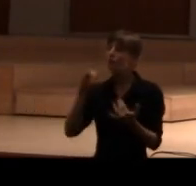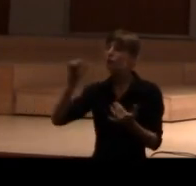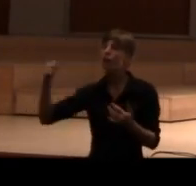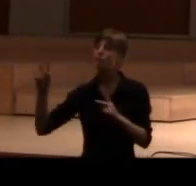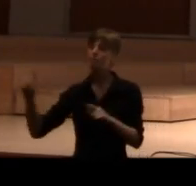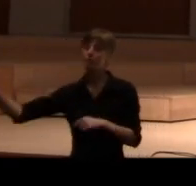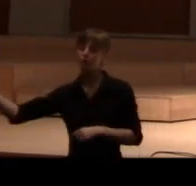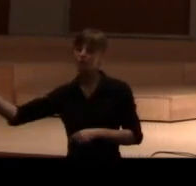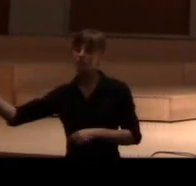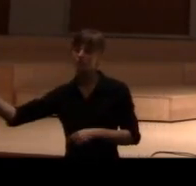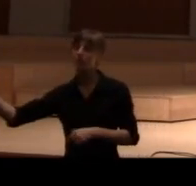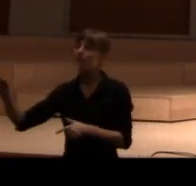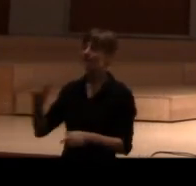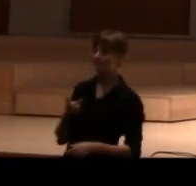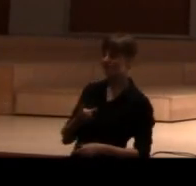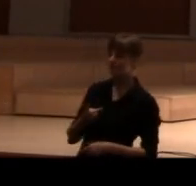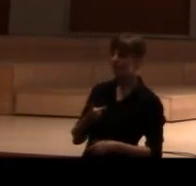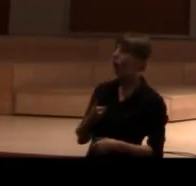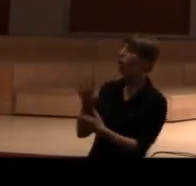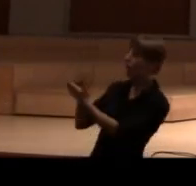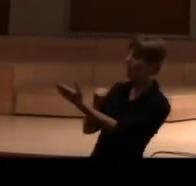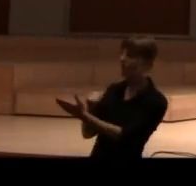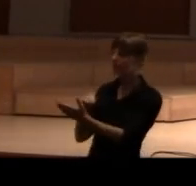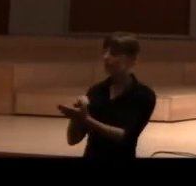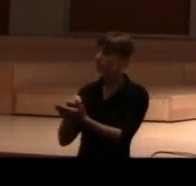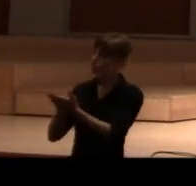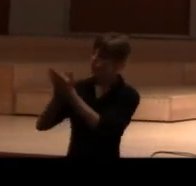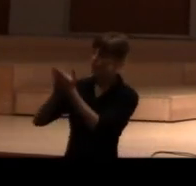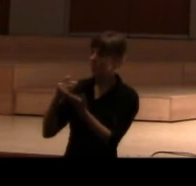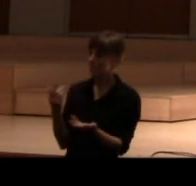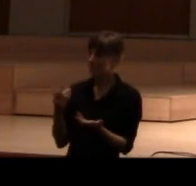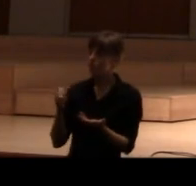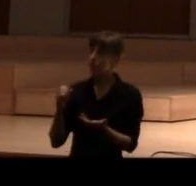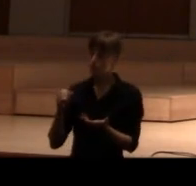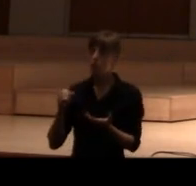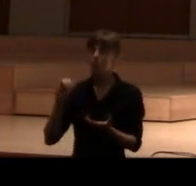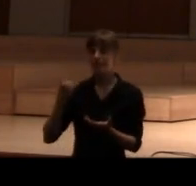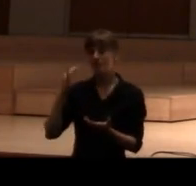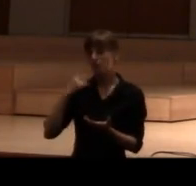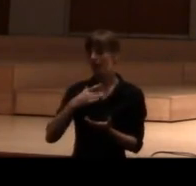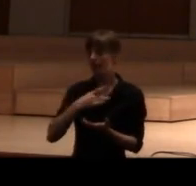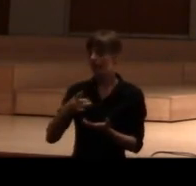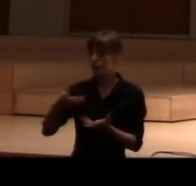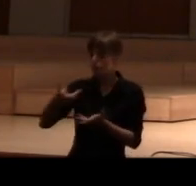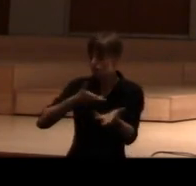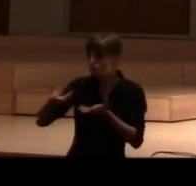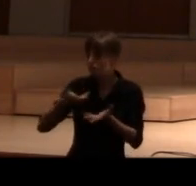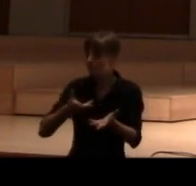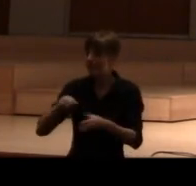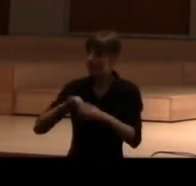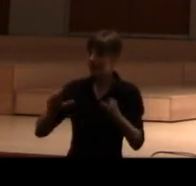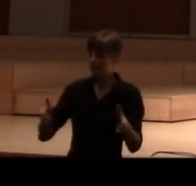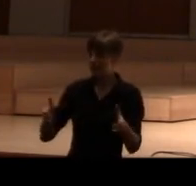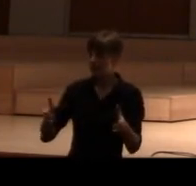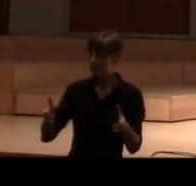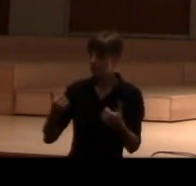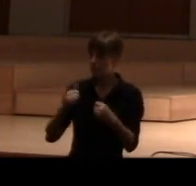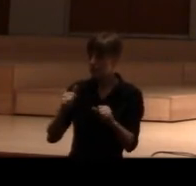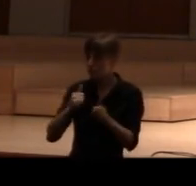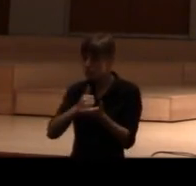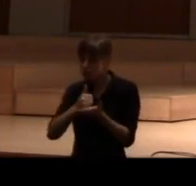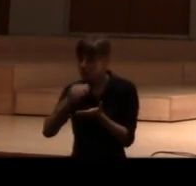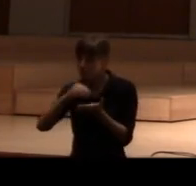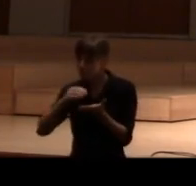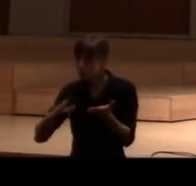seem like a pretty daunting task. So with my collaborative writing exercises, I try to take that away, to work with students, to produce that equality